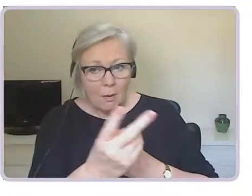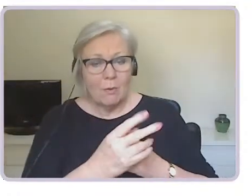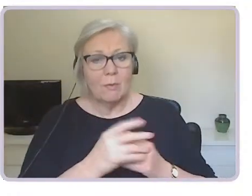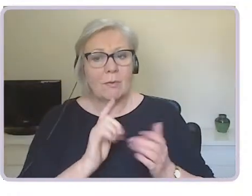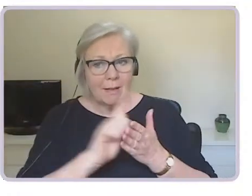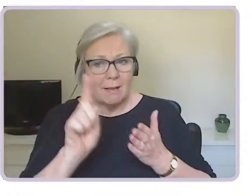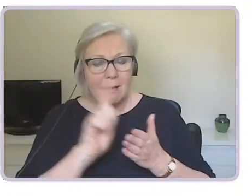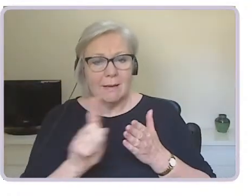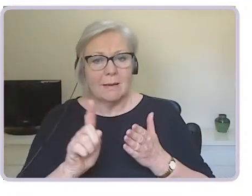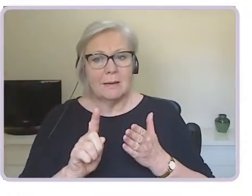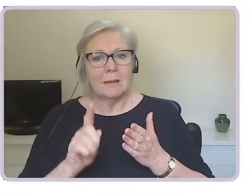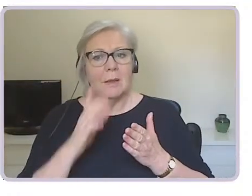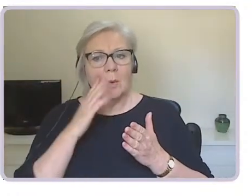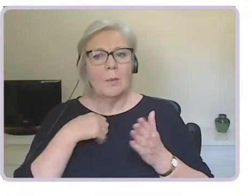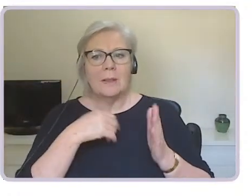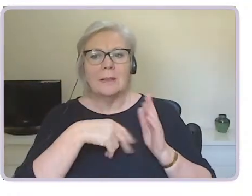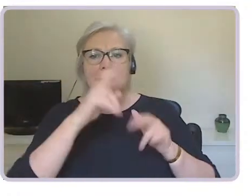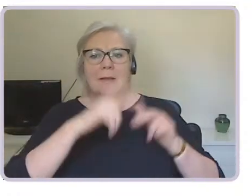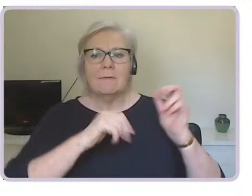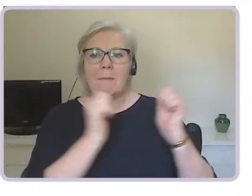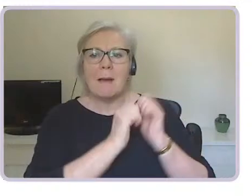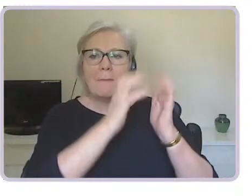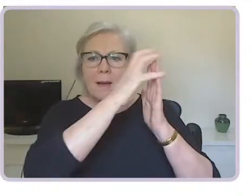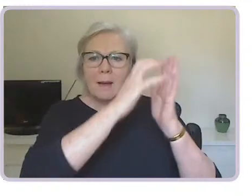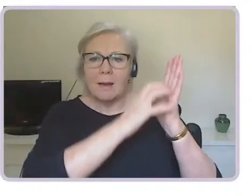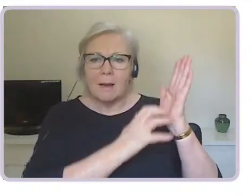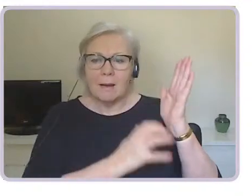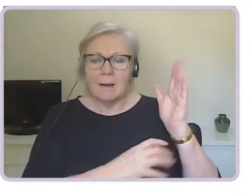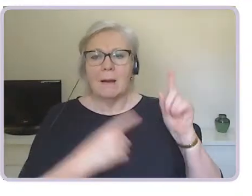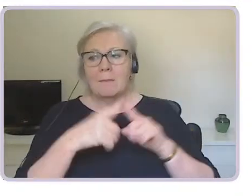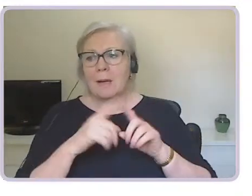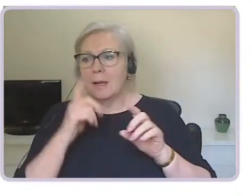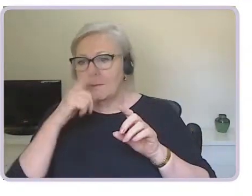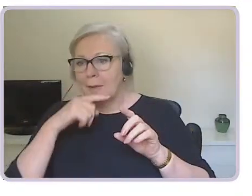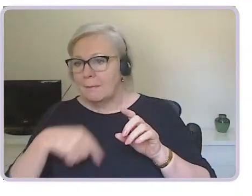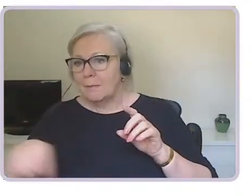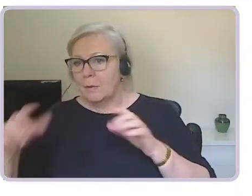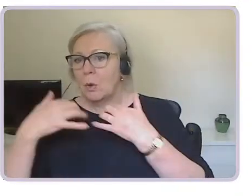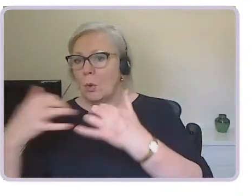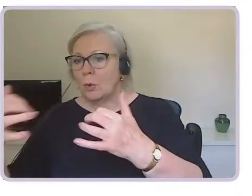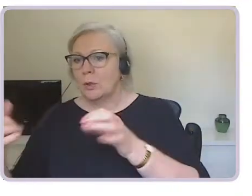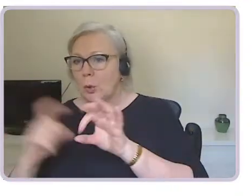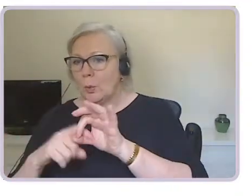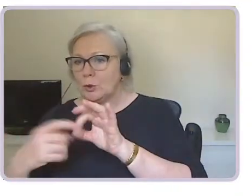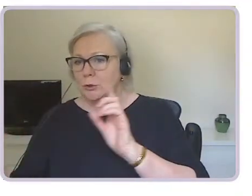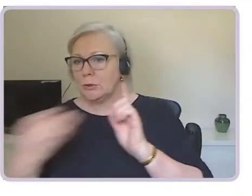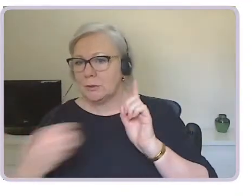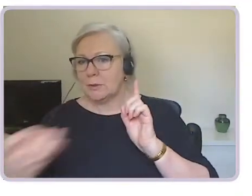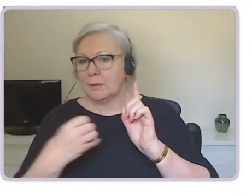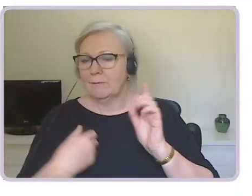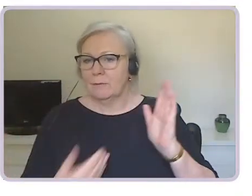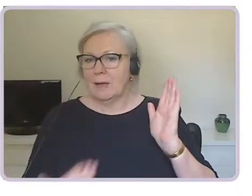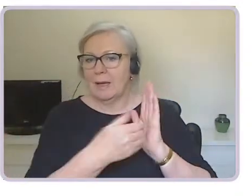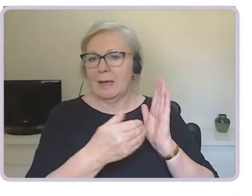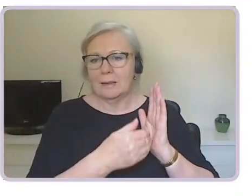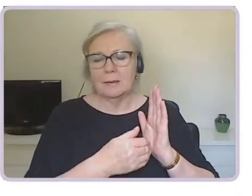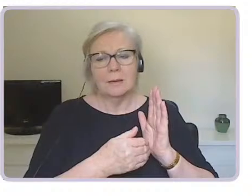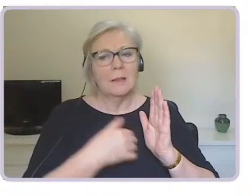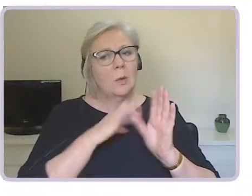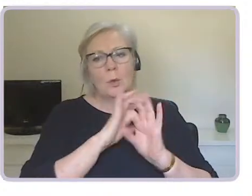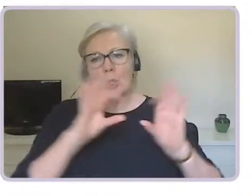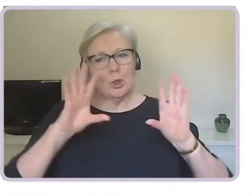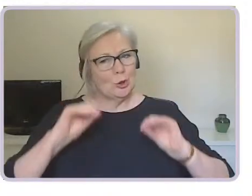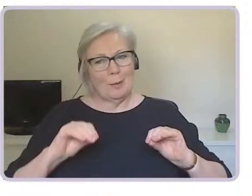we do our issues paper and with the questions from the audience as well. So it doesn't stop here. Okay, thank you both very